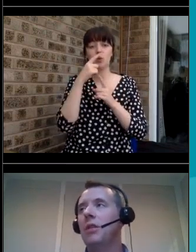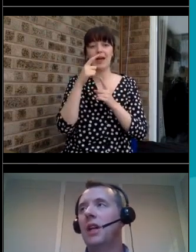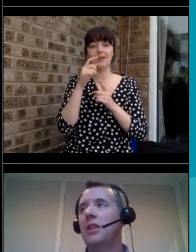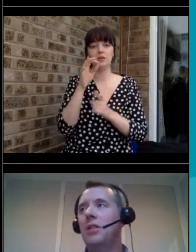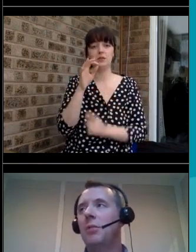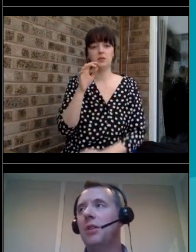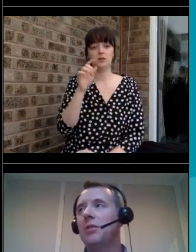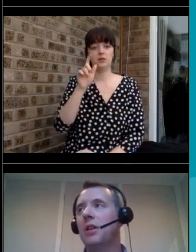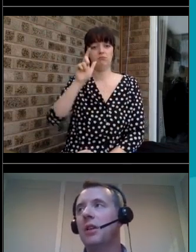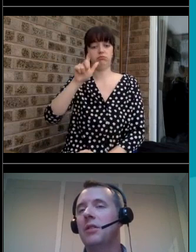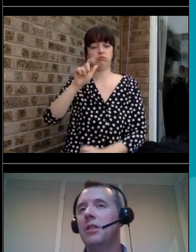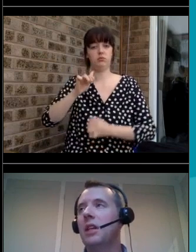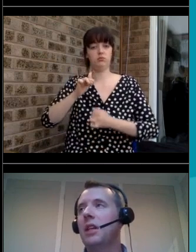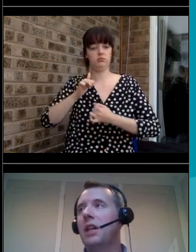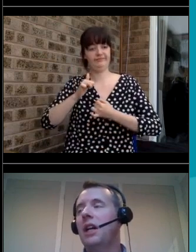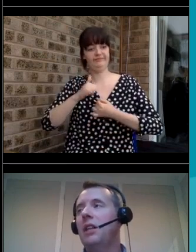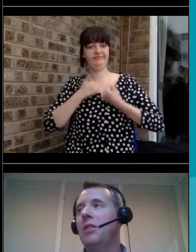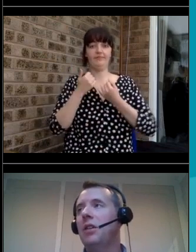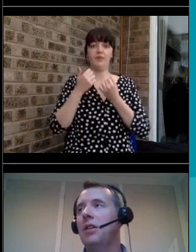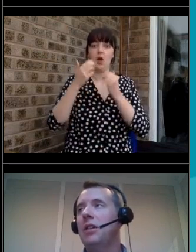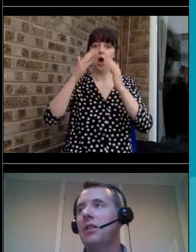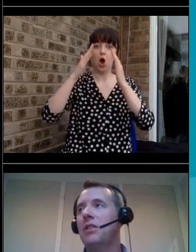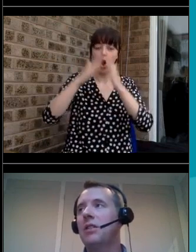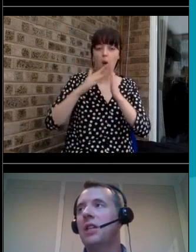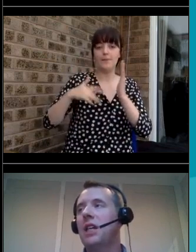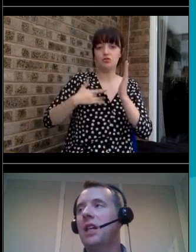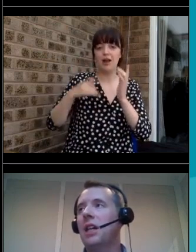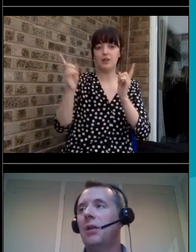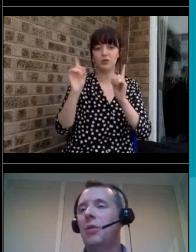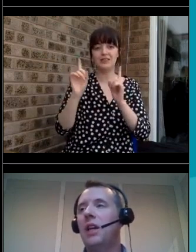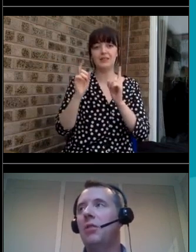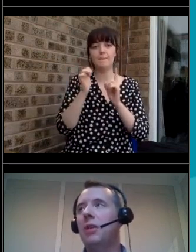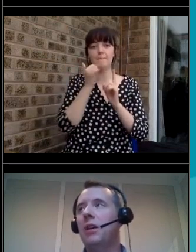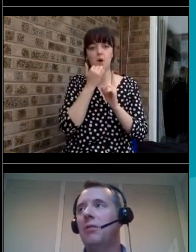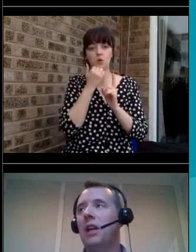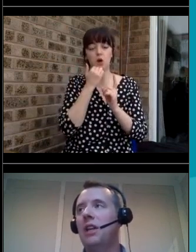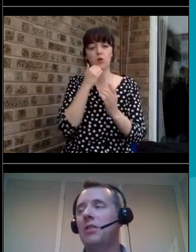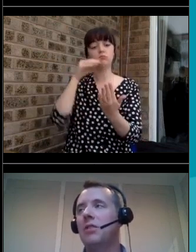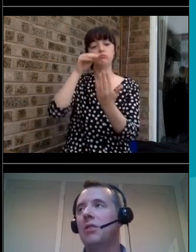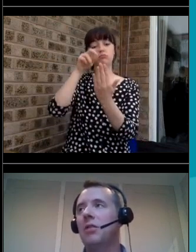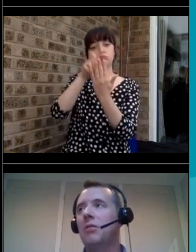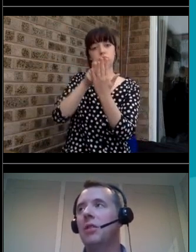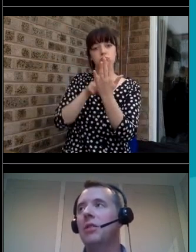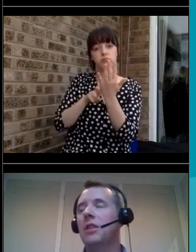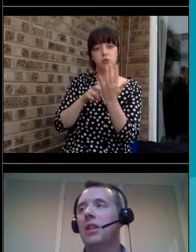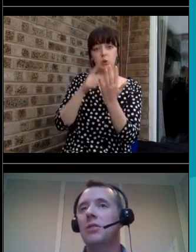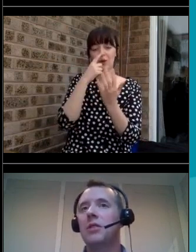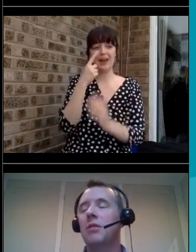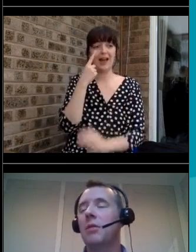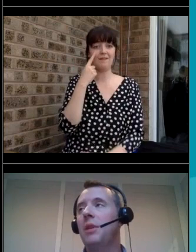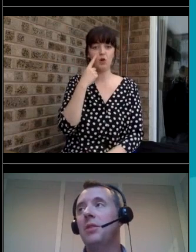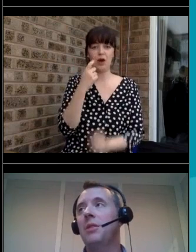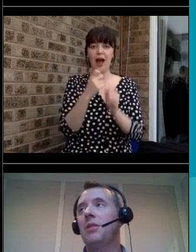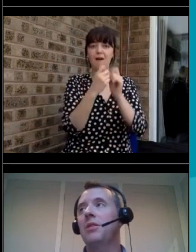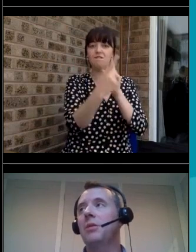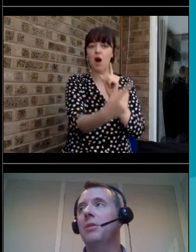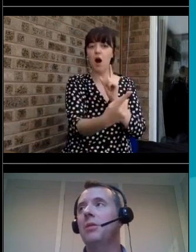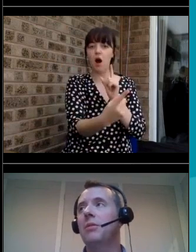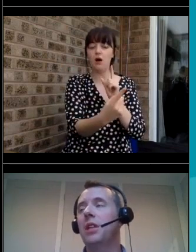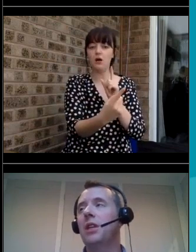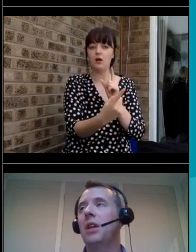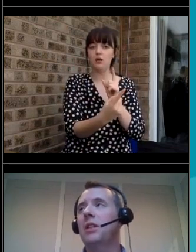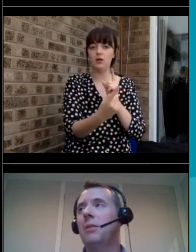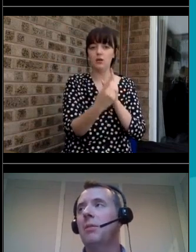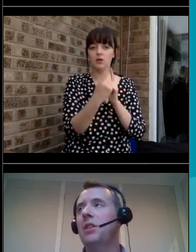in your location, your postcode, and you can see where you are in relation to the route. And there's also a measurement